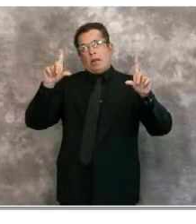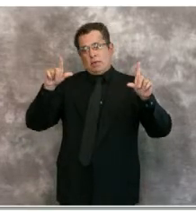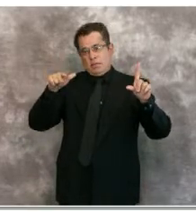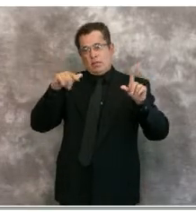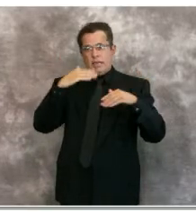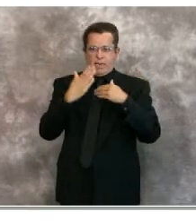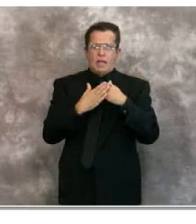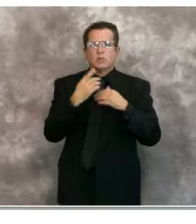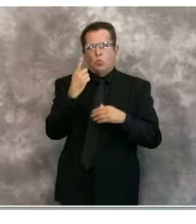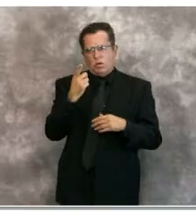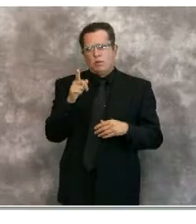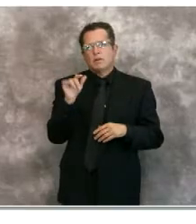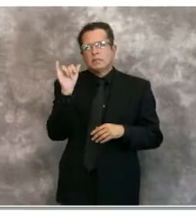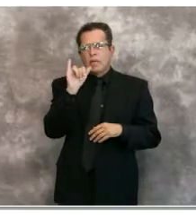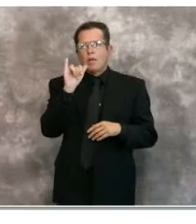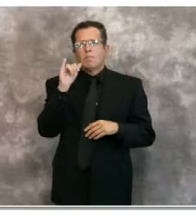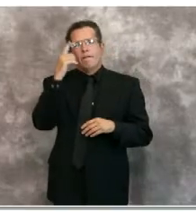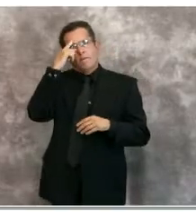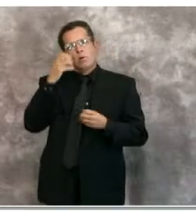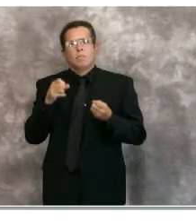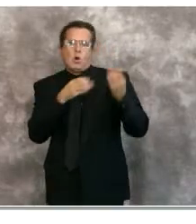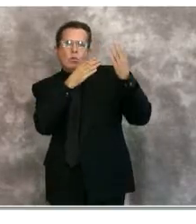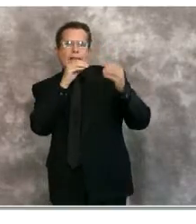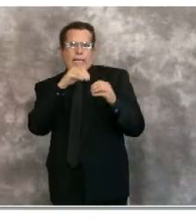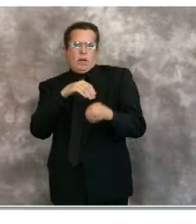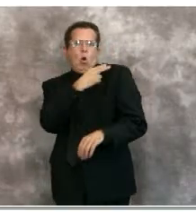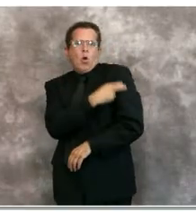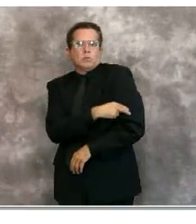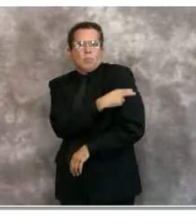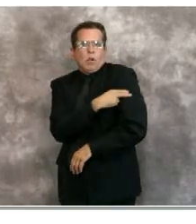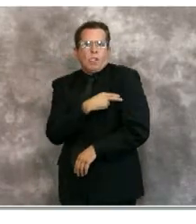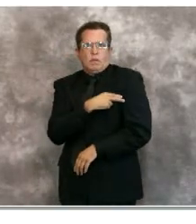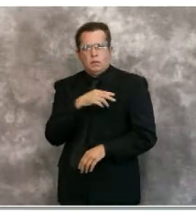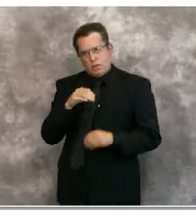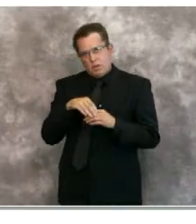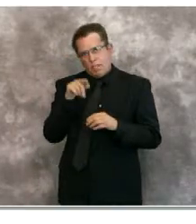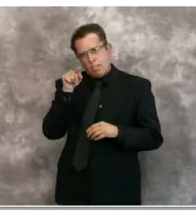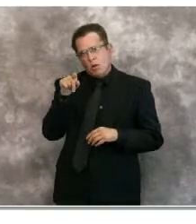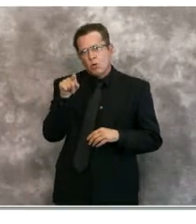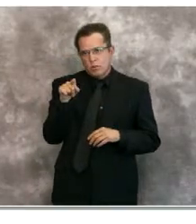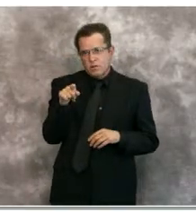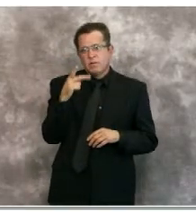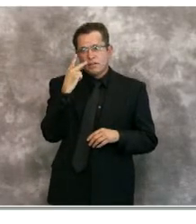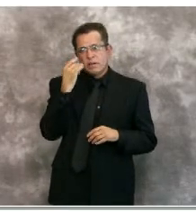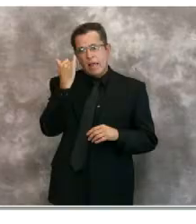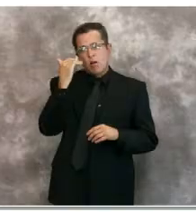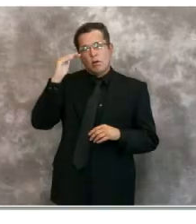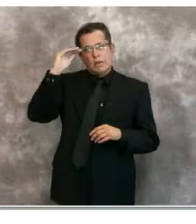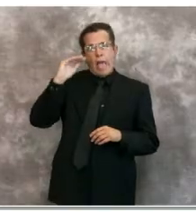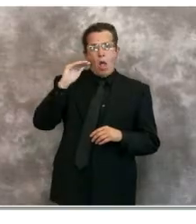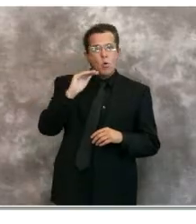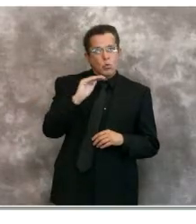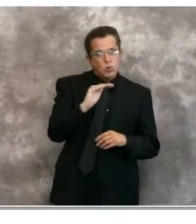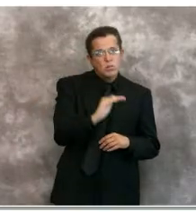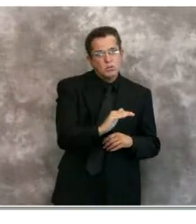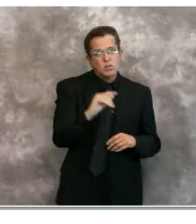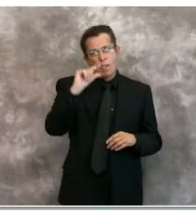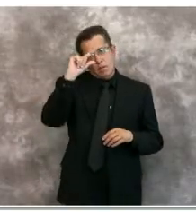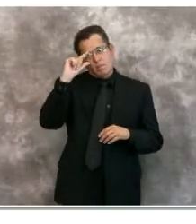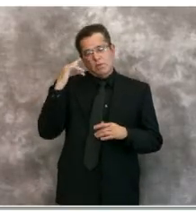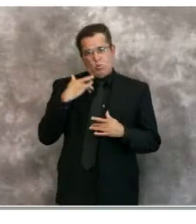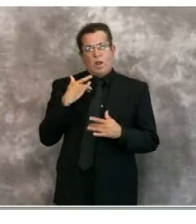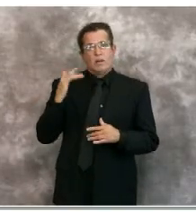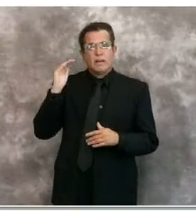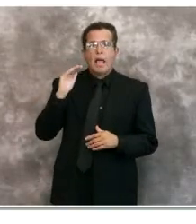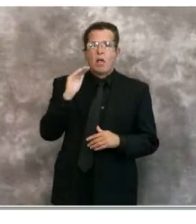is related to hospitalizations. So as you can see, there is a slight downward trend in hospitalizations